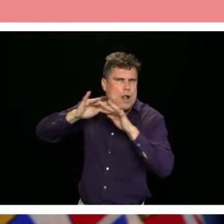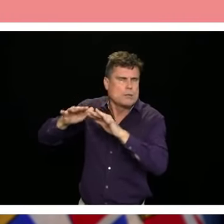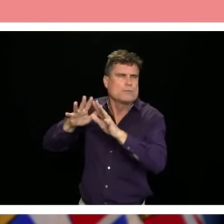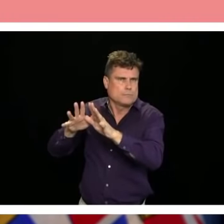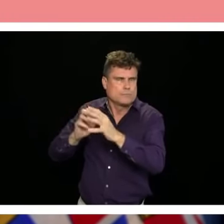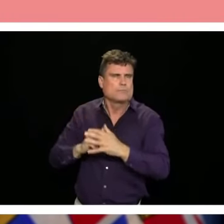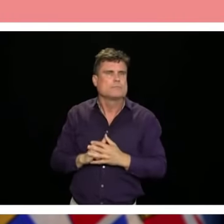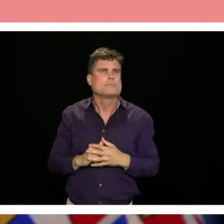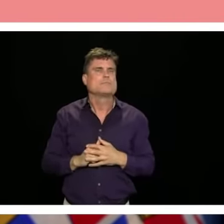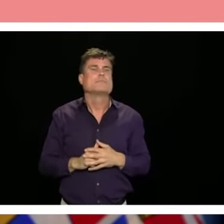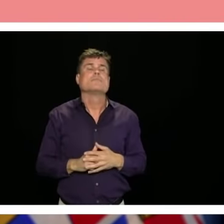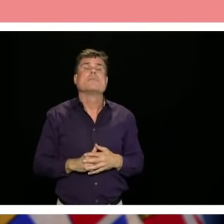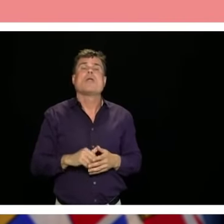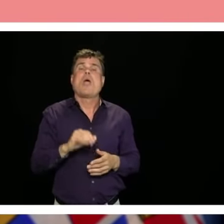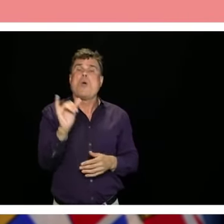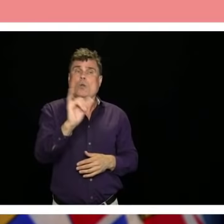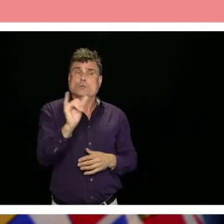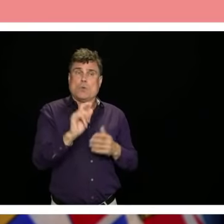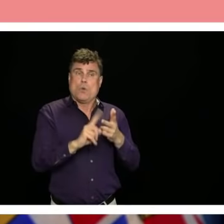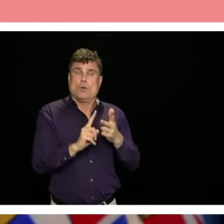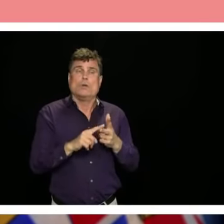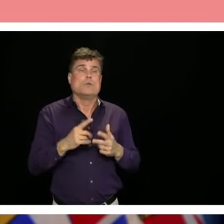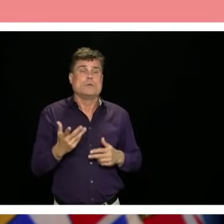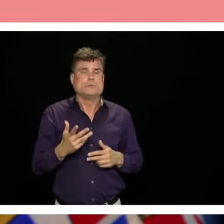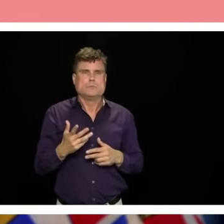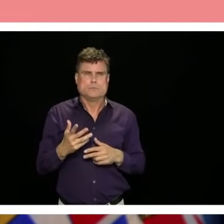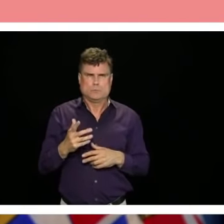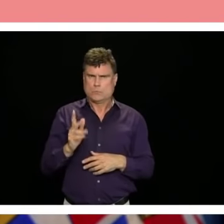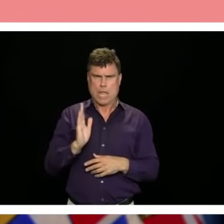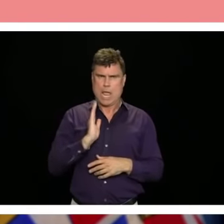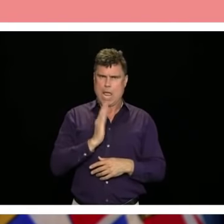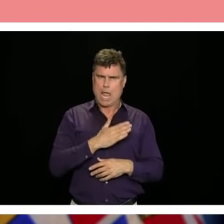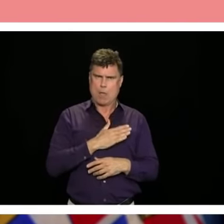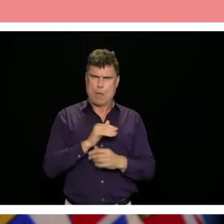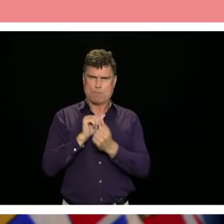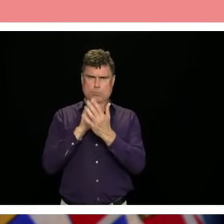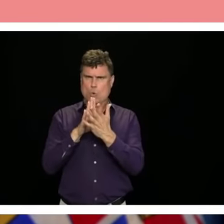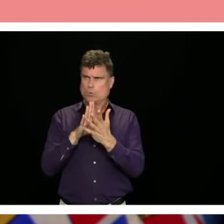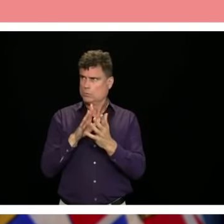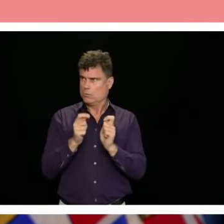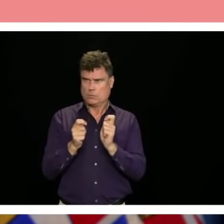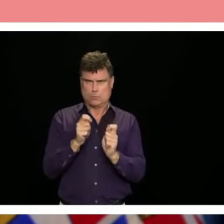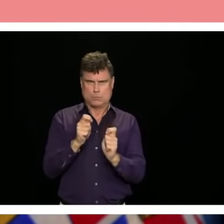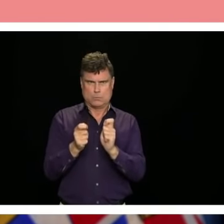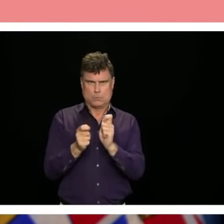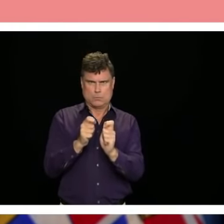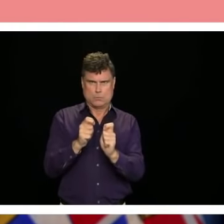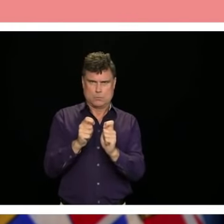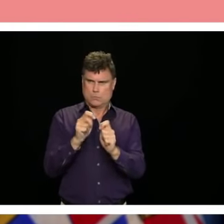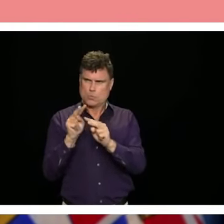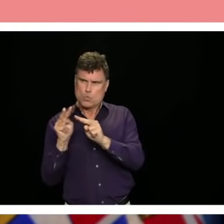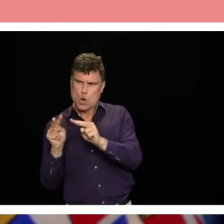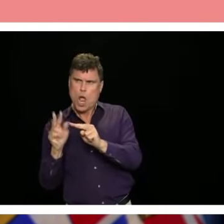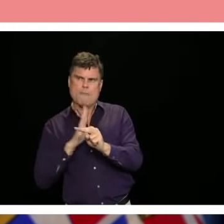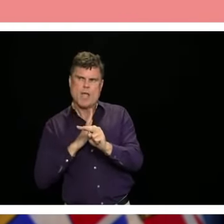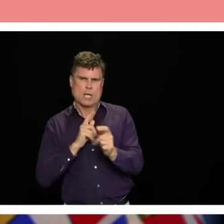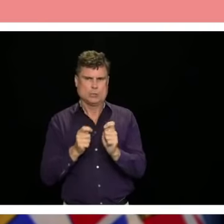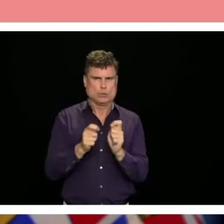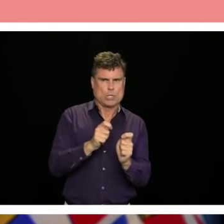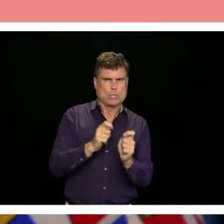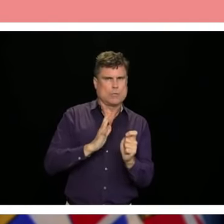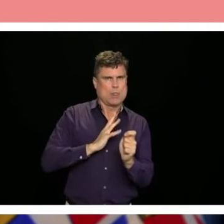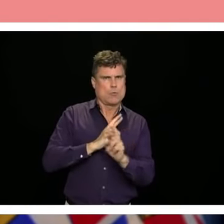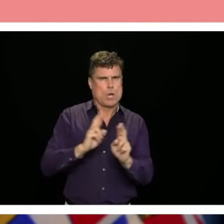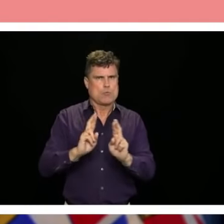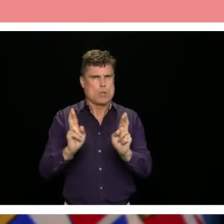that means the things that we are doing and have in place now. We need to actively and very quickly, nimbly manage cases